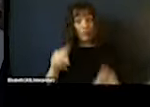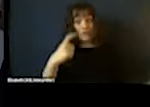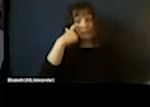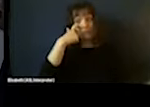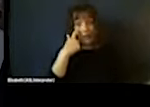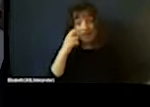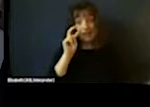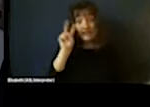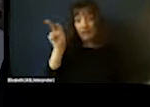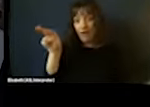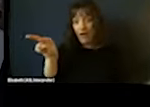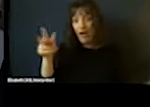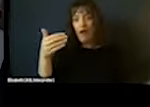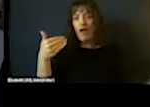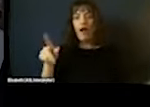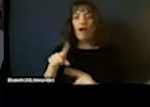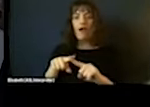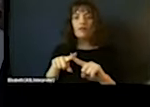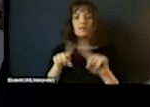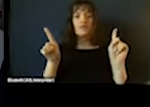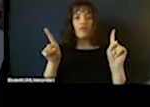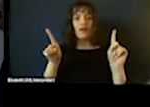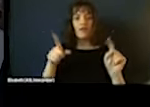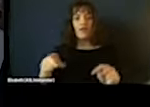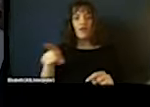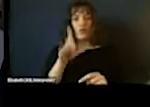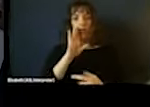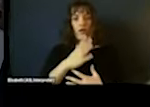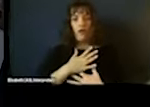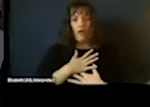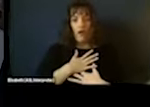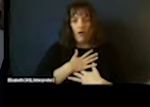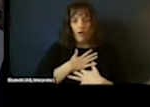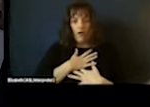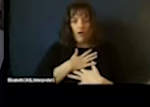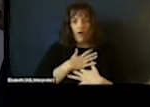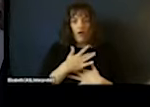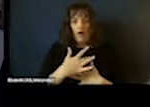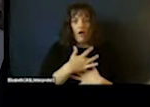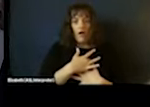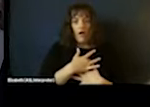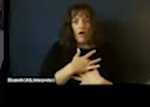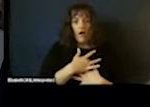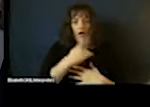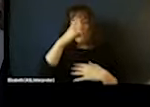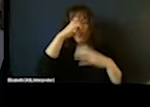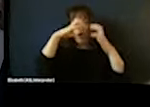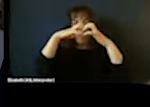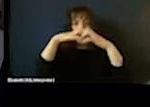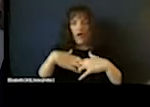hold your breath, and you lose all the words you can tell because you have a brain blackout and brain